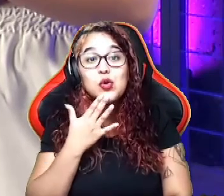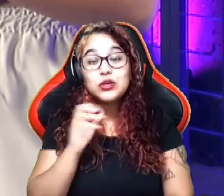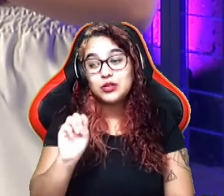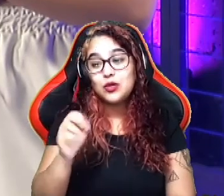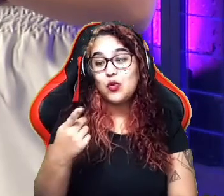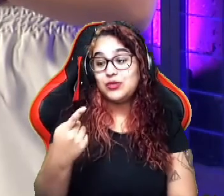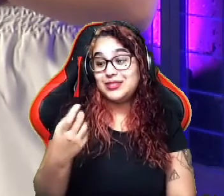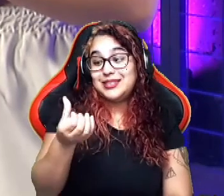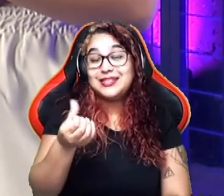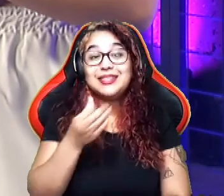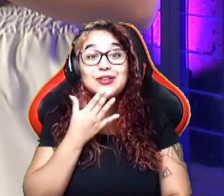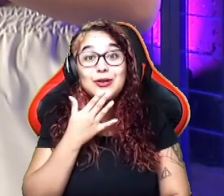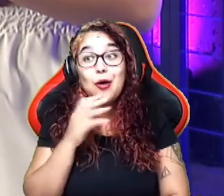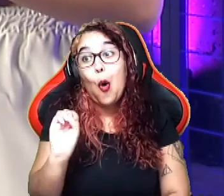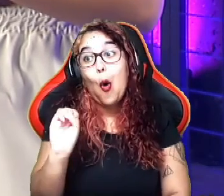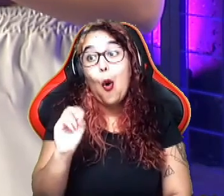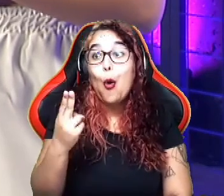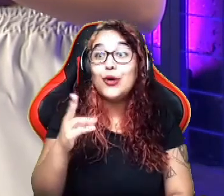8 colors, 16 colors.